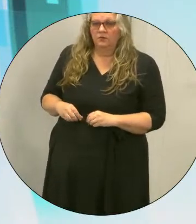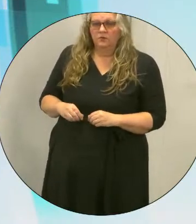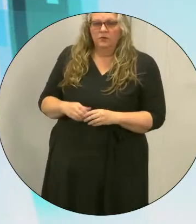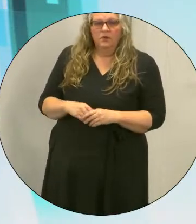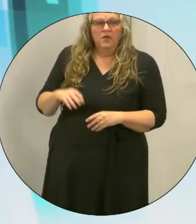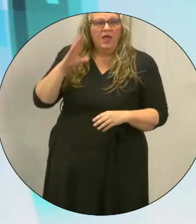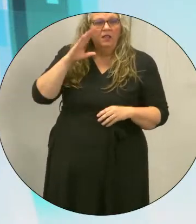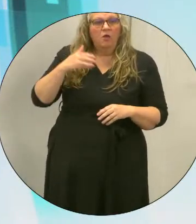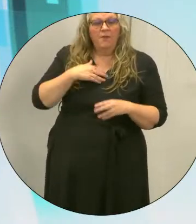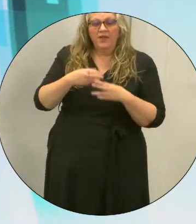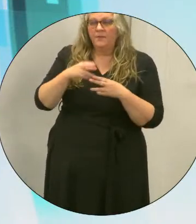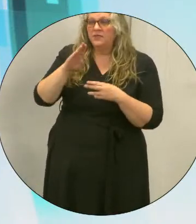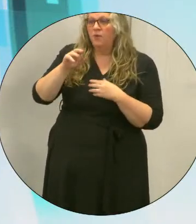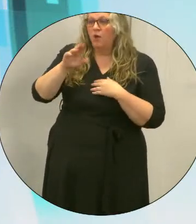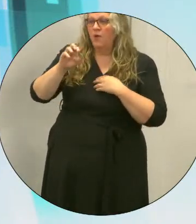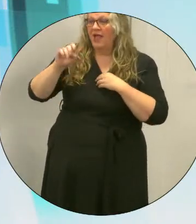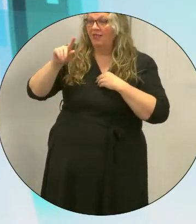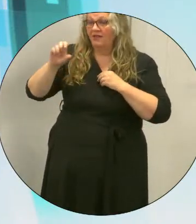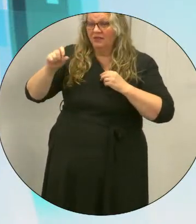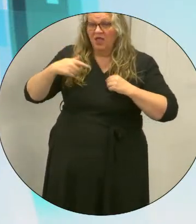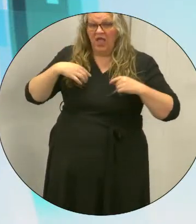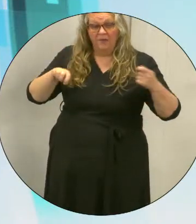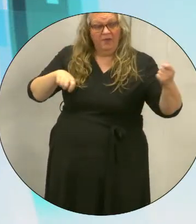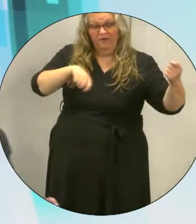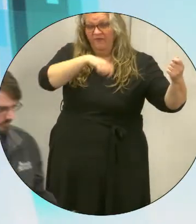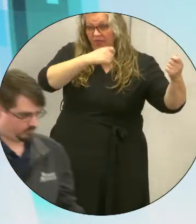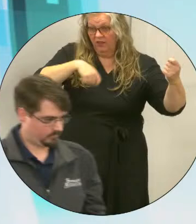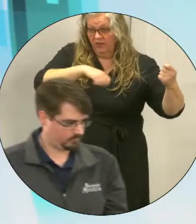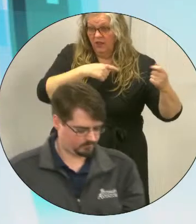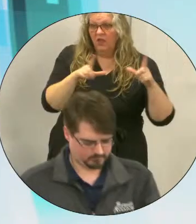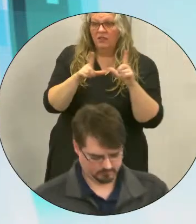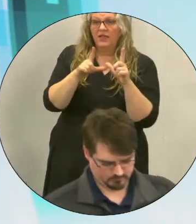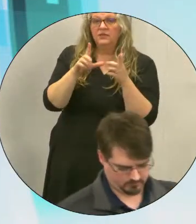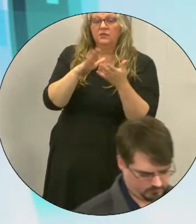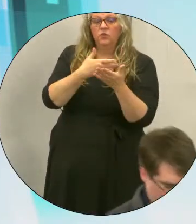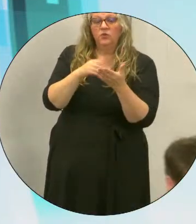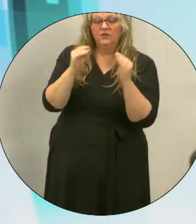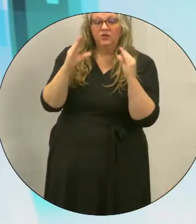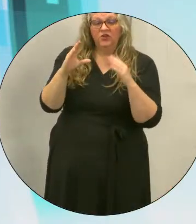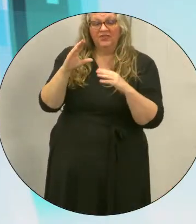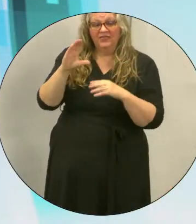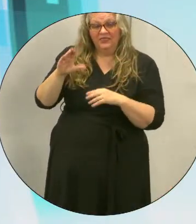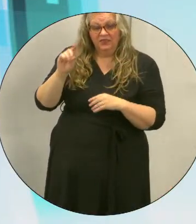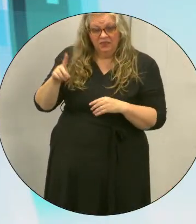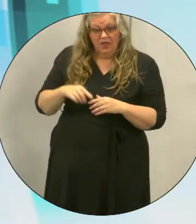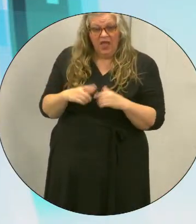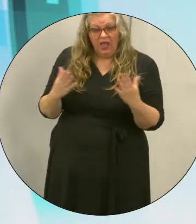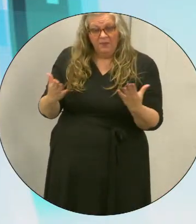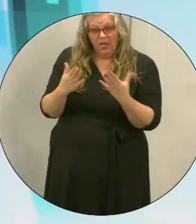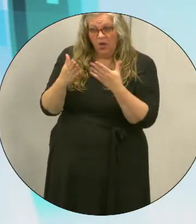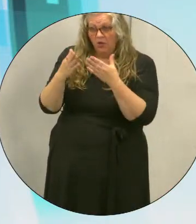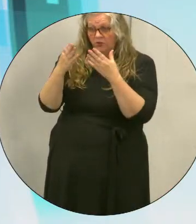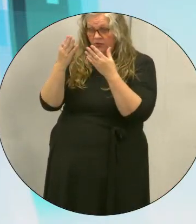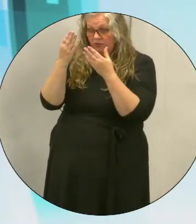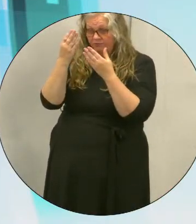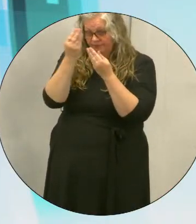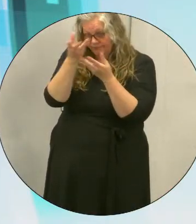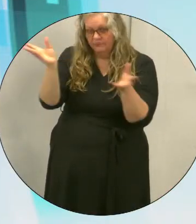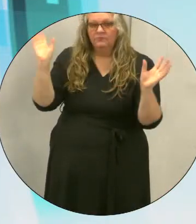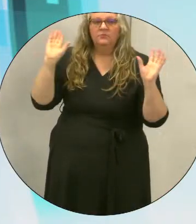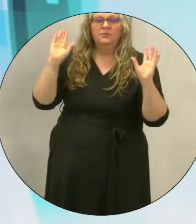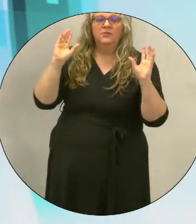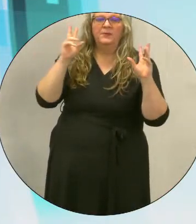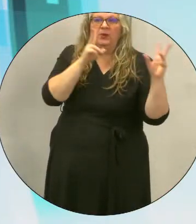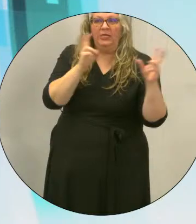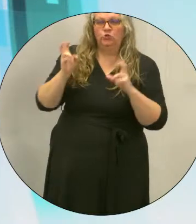Hi, my name is Barbara Ellis. I'm a local violinist and a licensed music teacher in CCSD. I'm here to share about several issues for fine arts